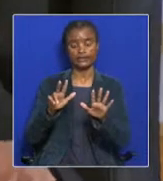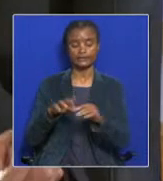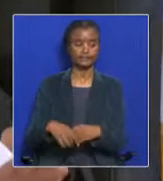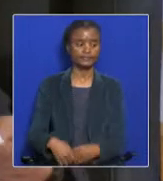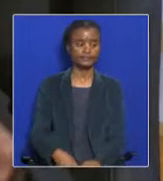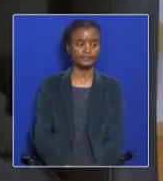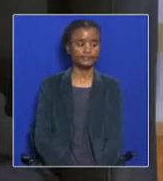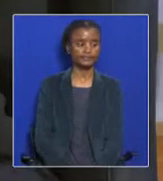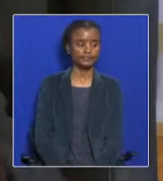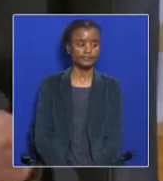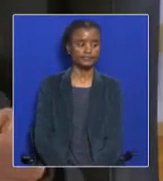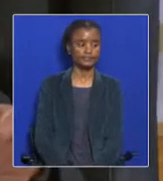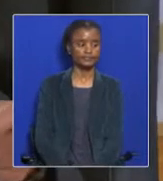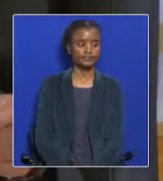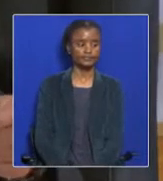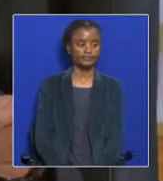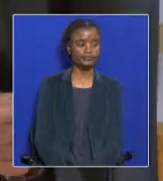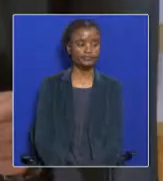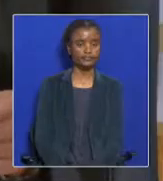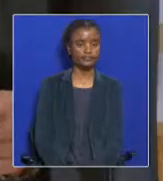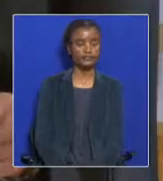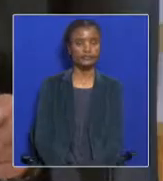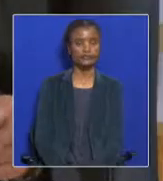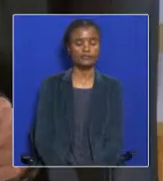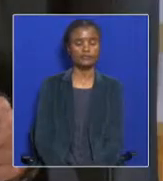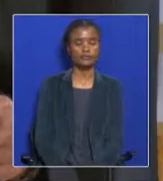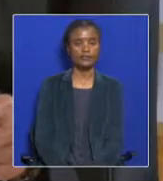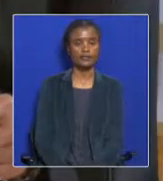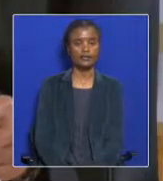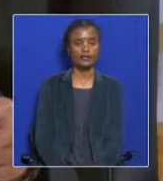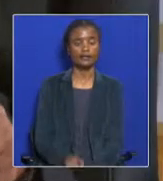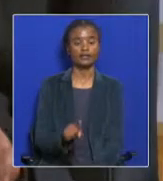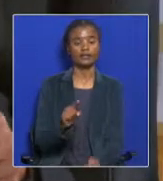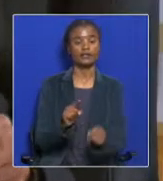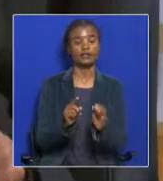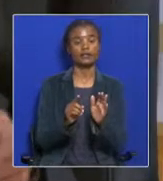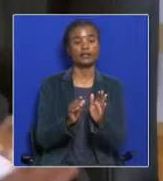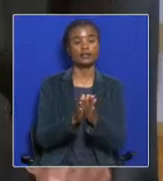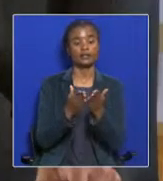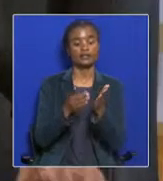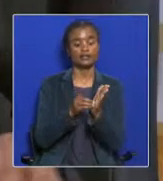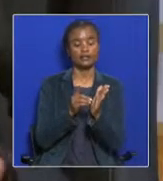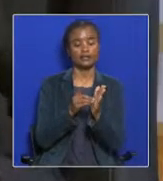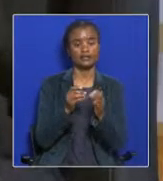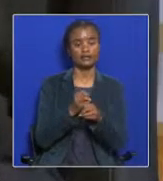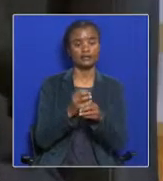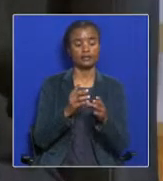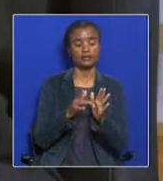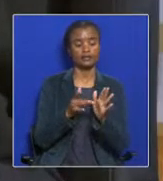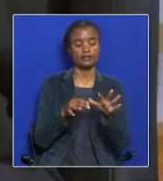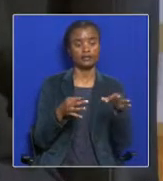And then the diary starts at 800, page 800. It's this one.